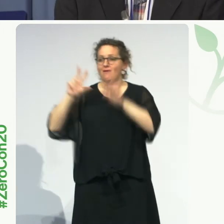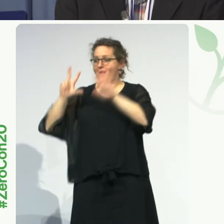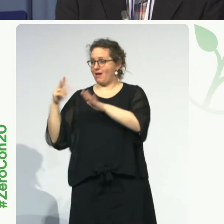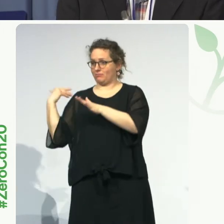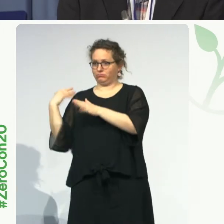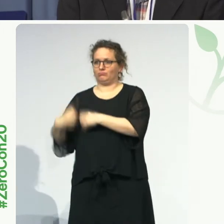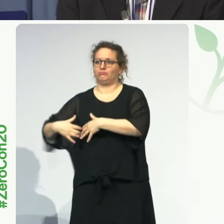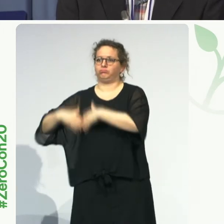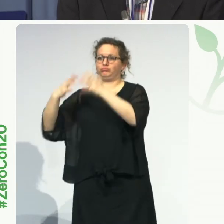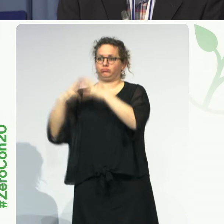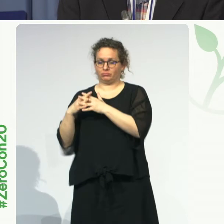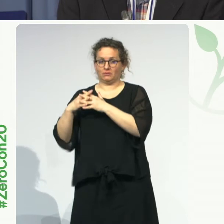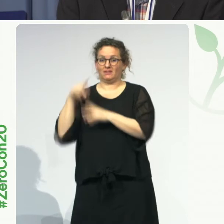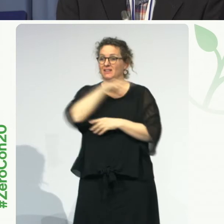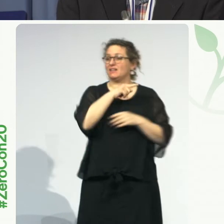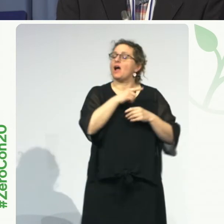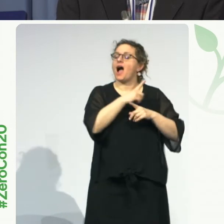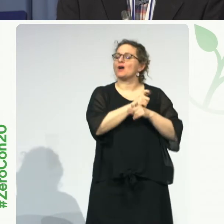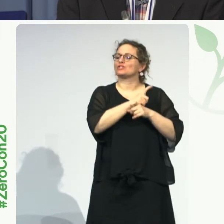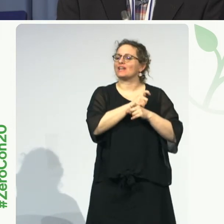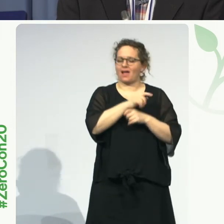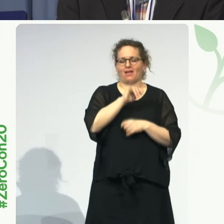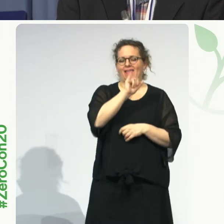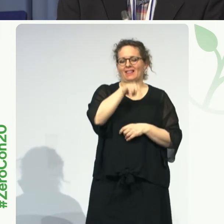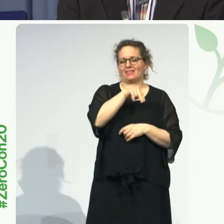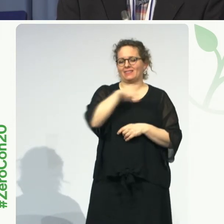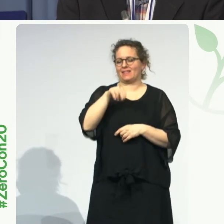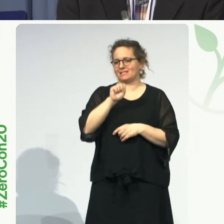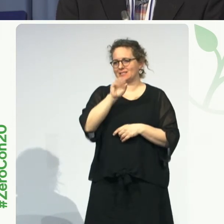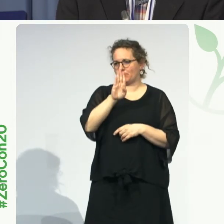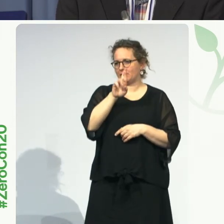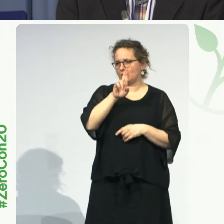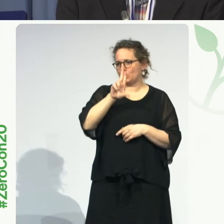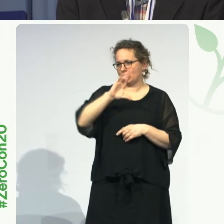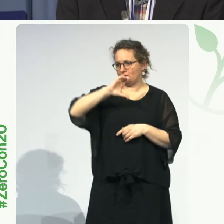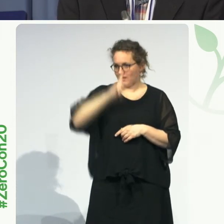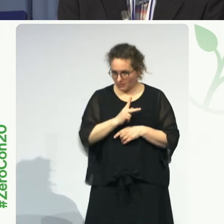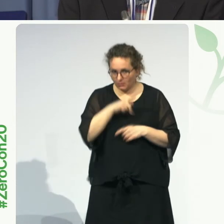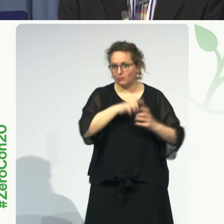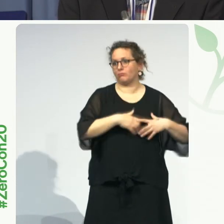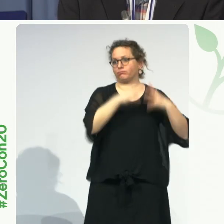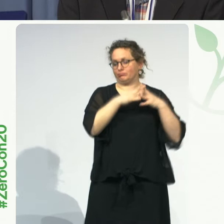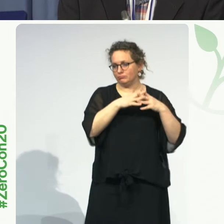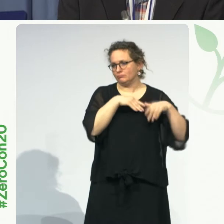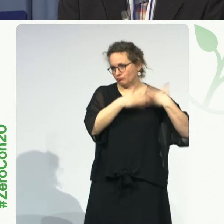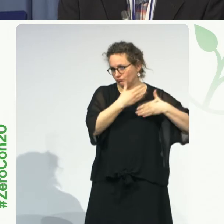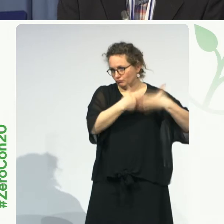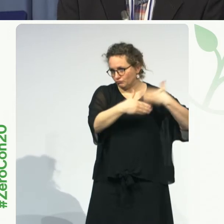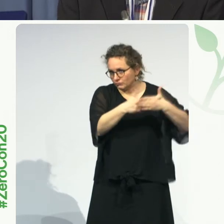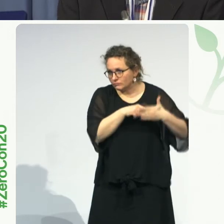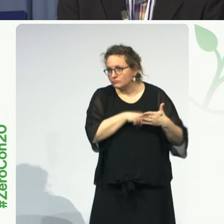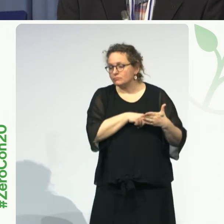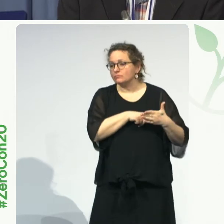for Children is located about 60 kilometers western of Kampala, the capital of Uganda, in a village